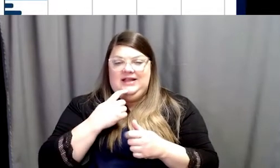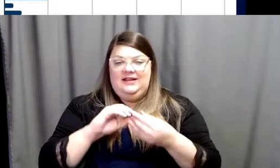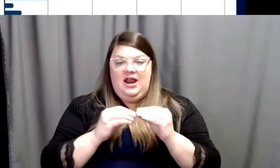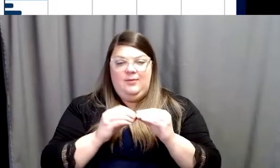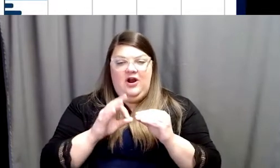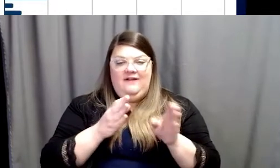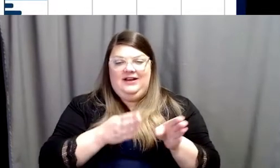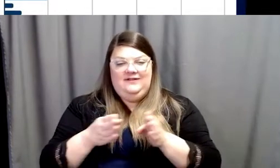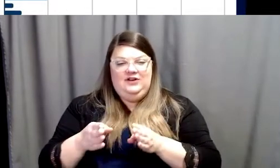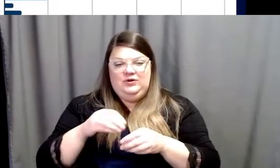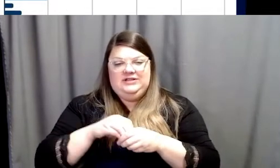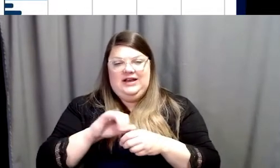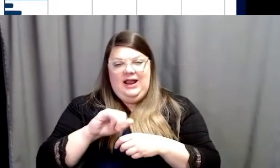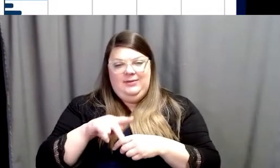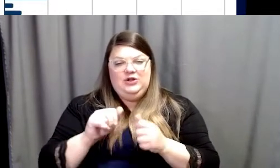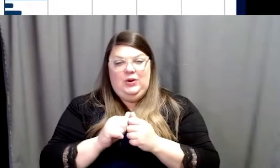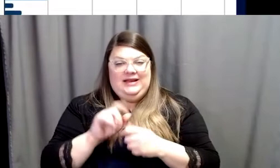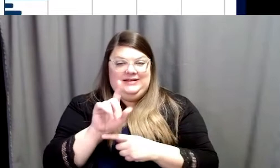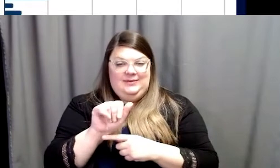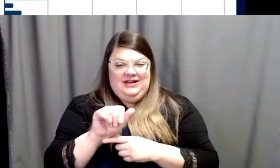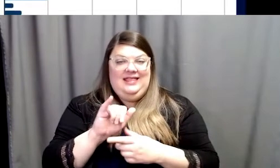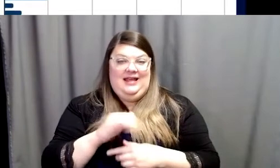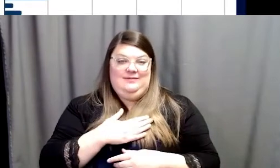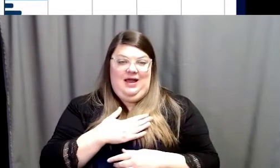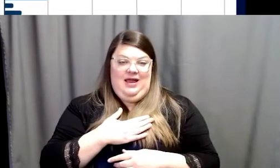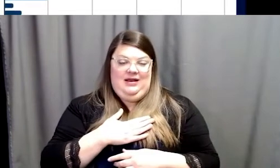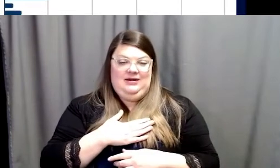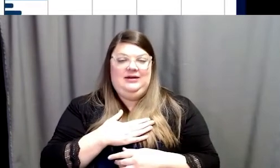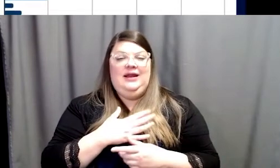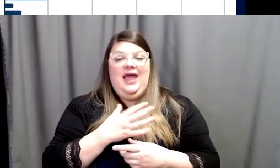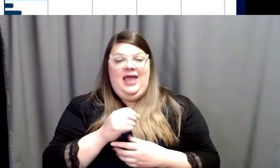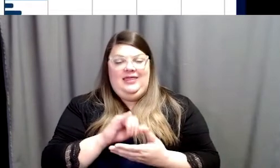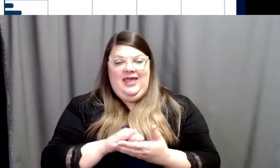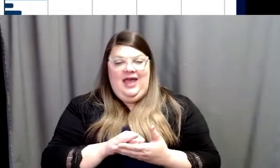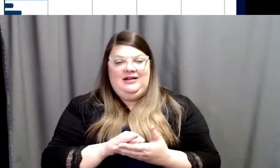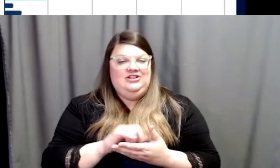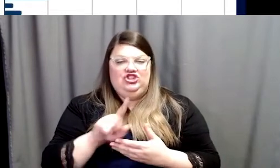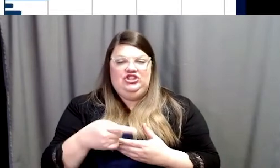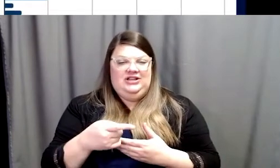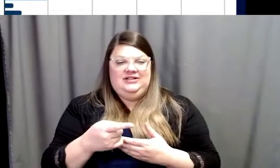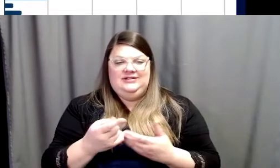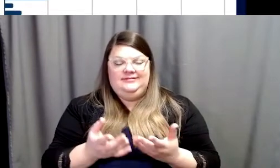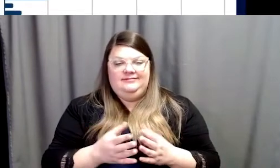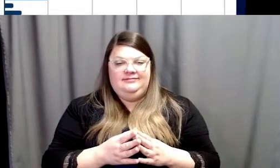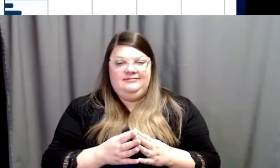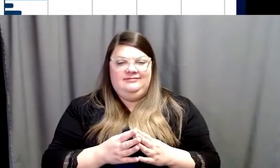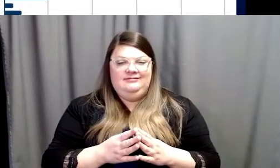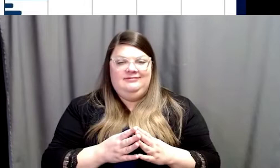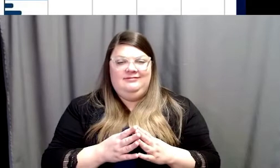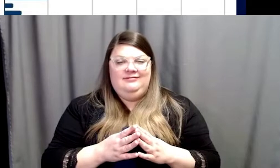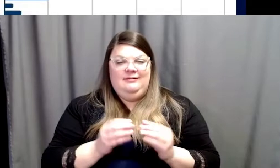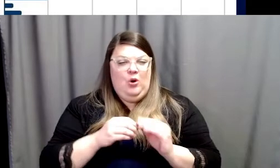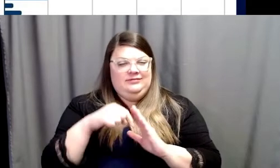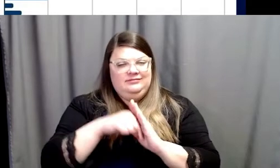in IPs with disability, that one is mine. And it's just going farther into what